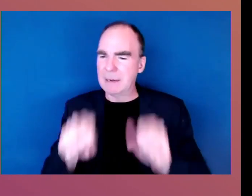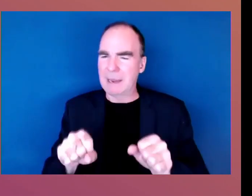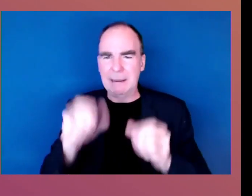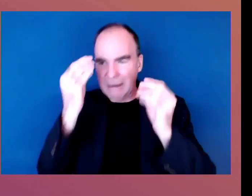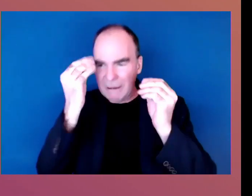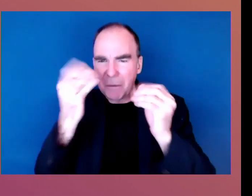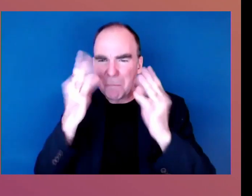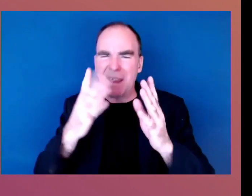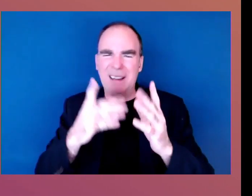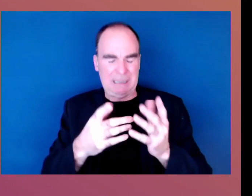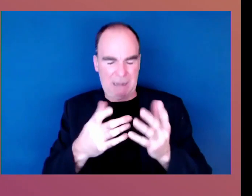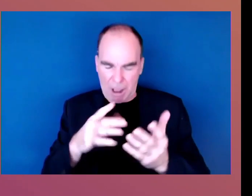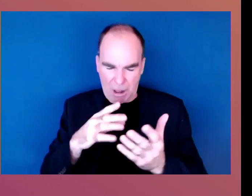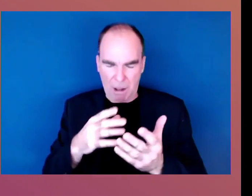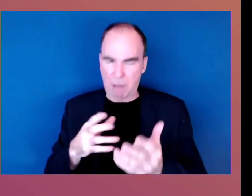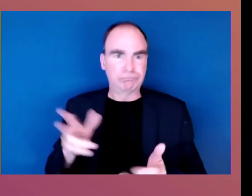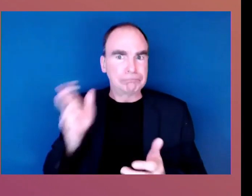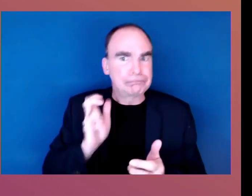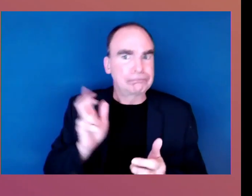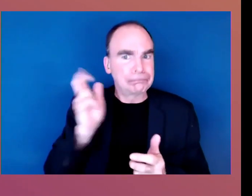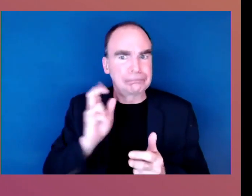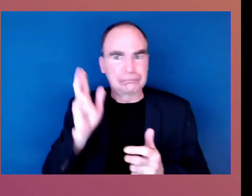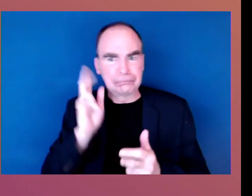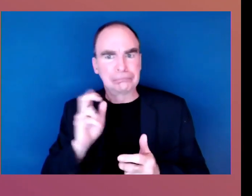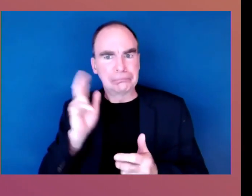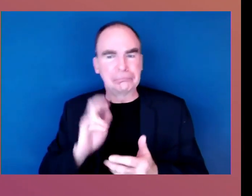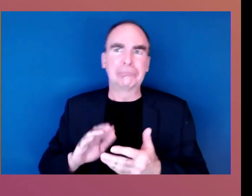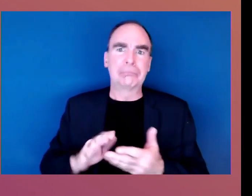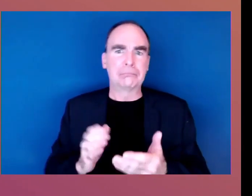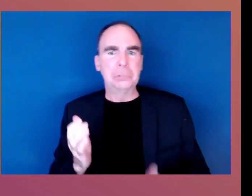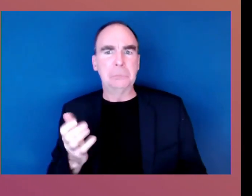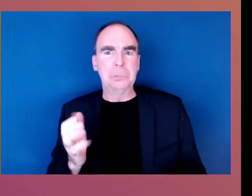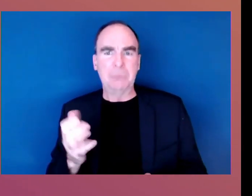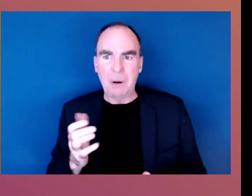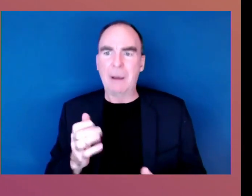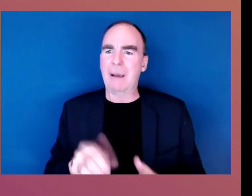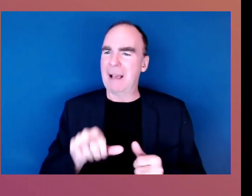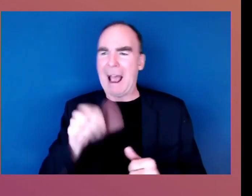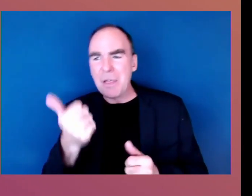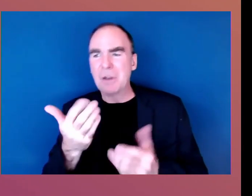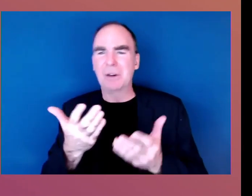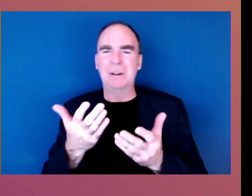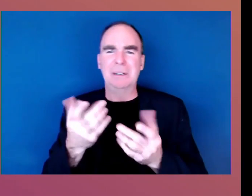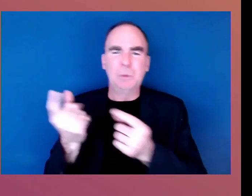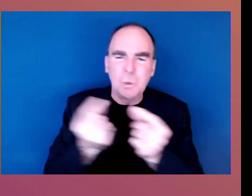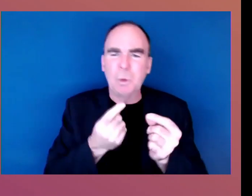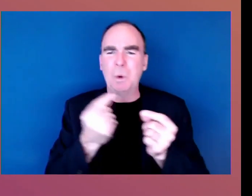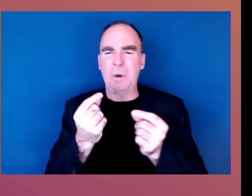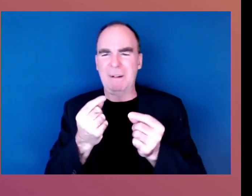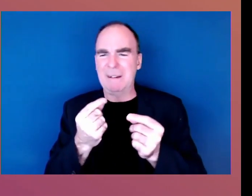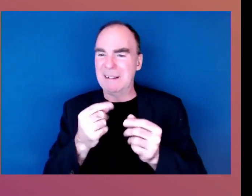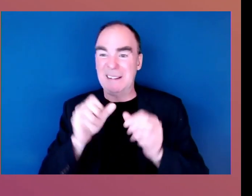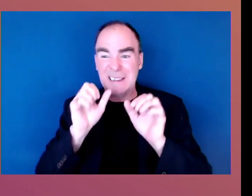others, and operate appliances at any time and everywhere. We also can do online